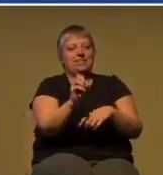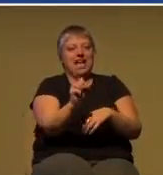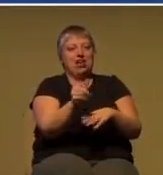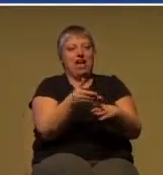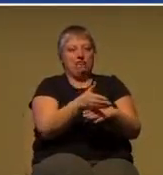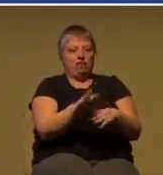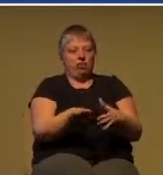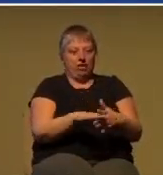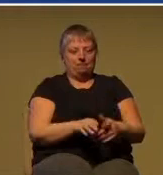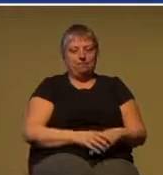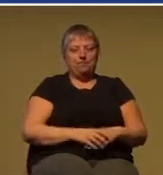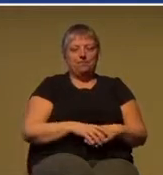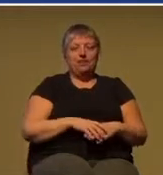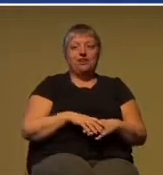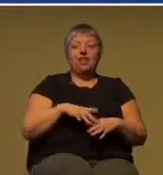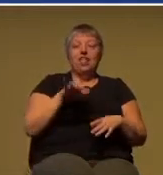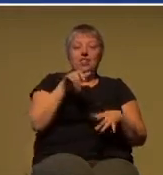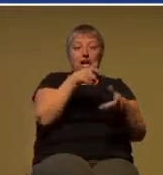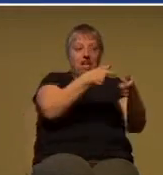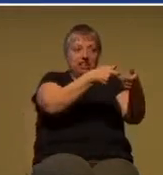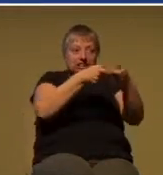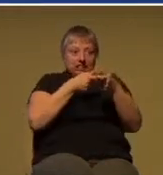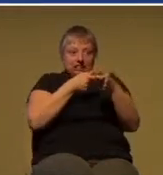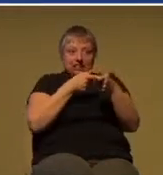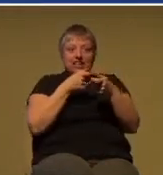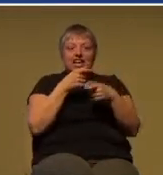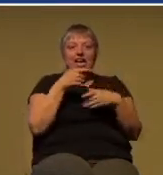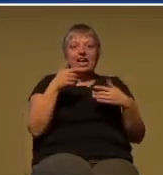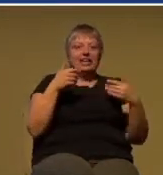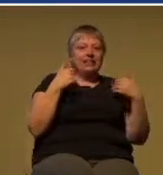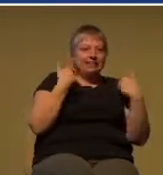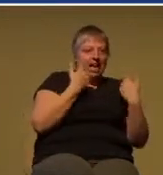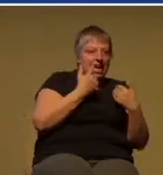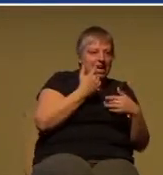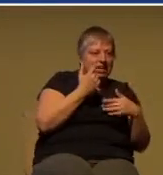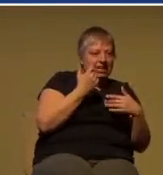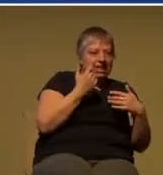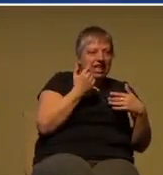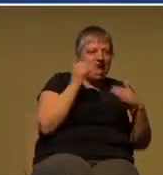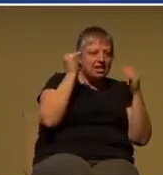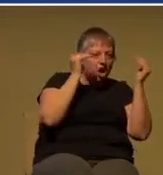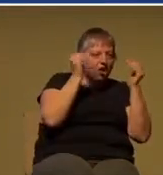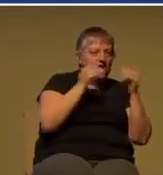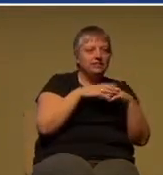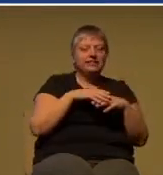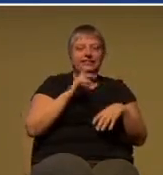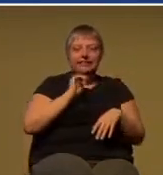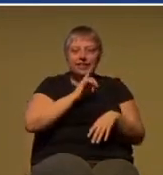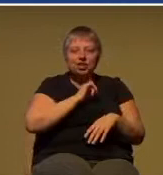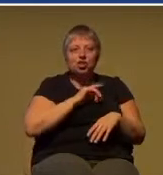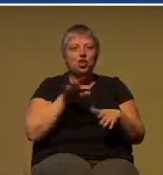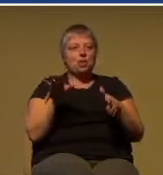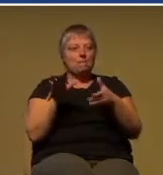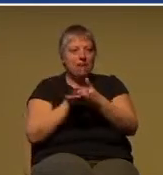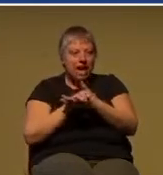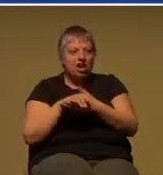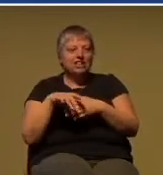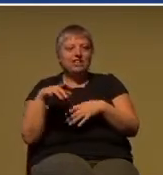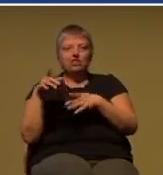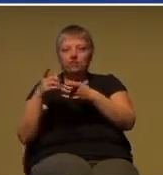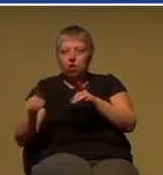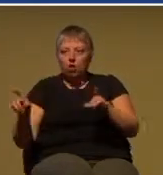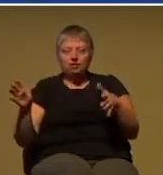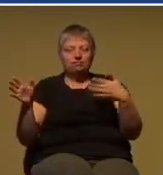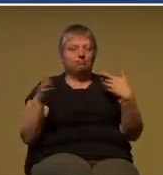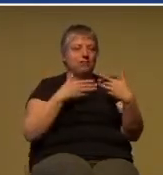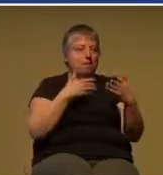and old, single, married, divorce, it impacts them all. And we've been really surprised